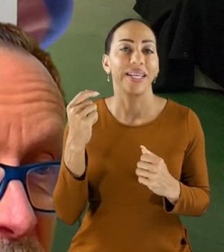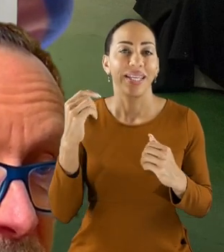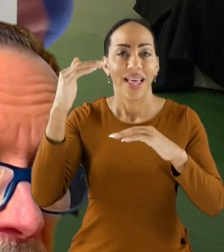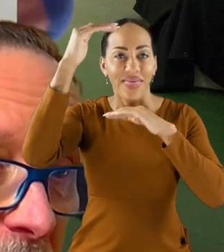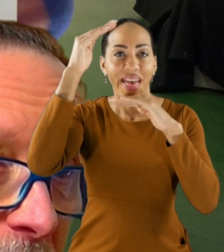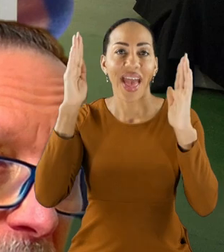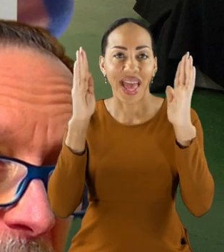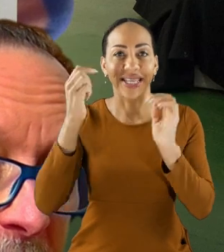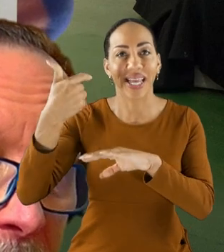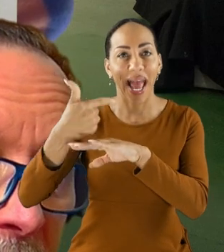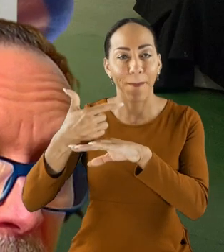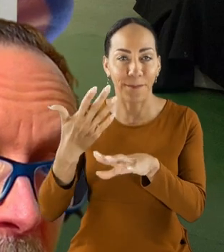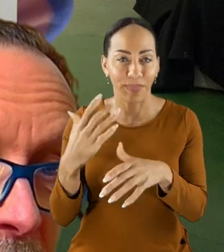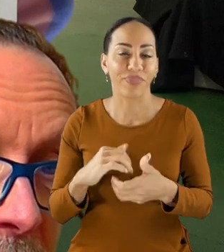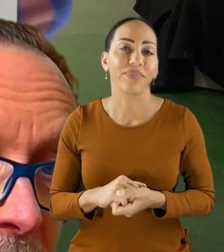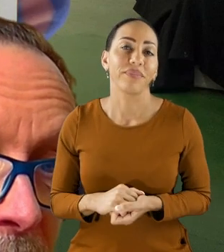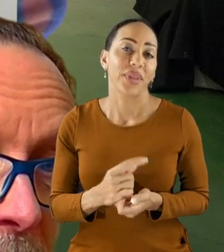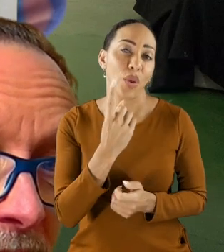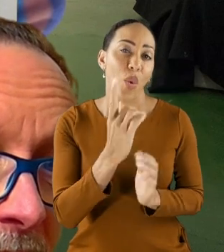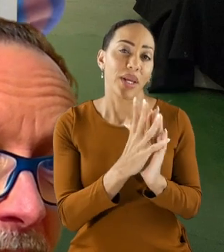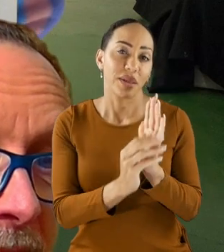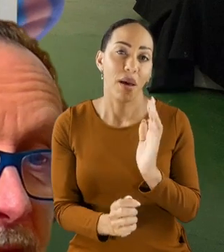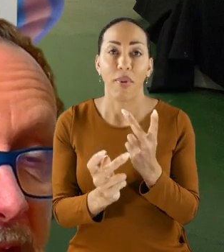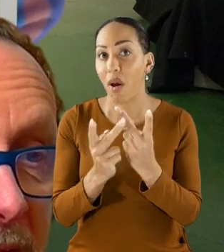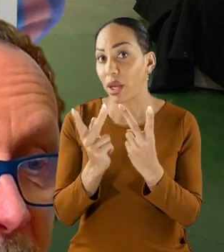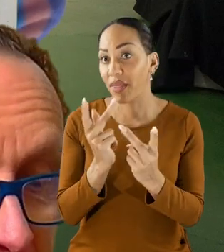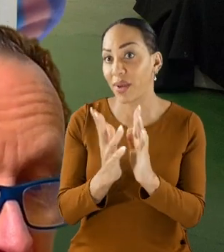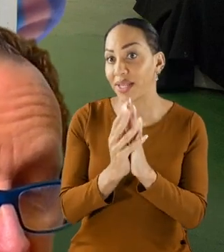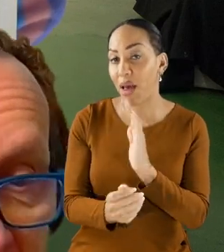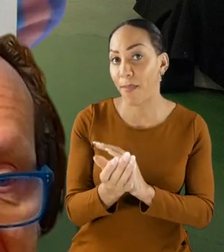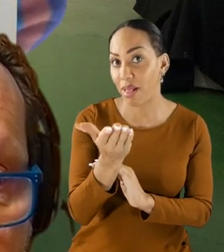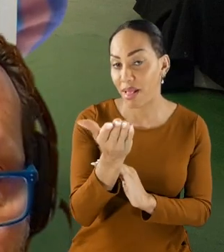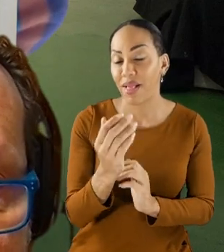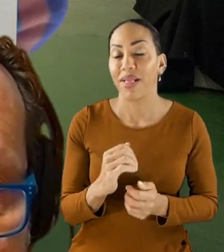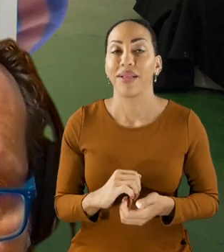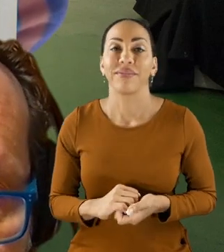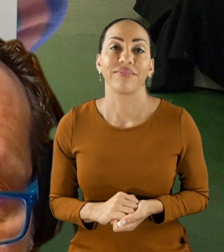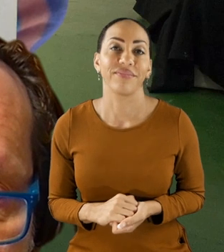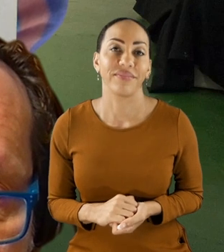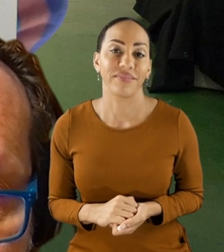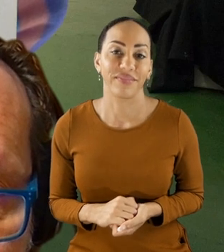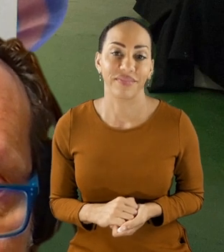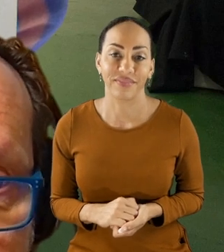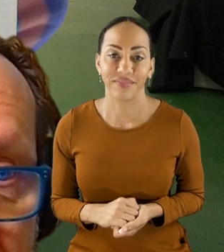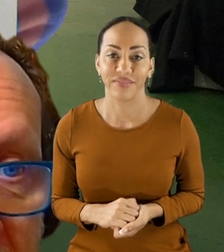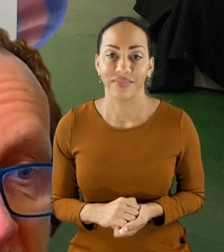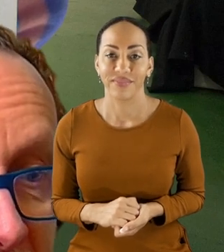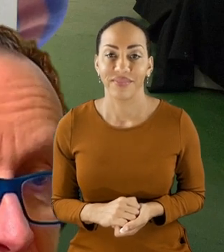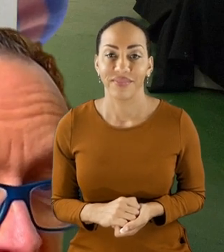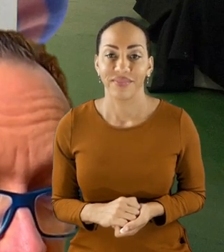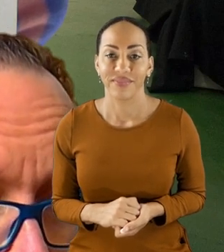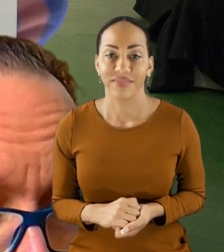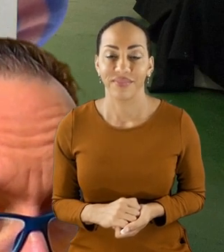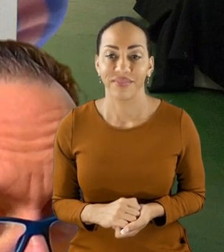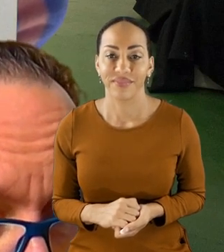This is just using our head cam, and I can, of course, do things like that. So that's just one example. Another example, of course, if